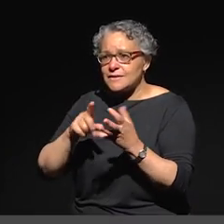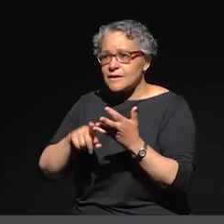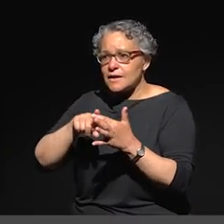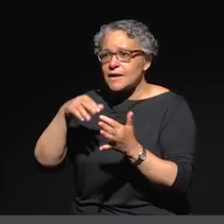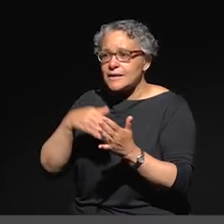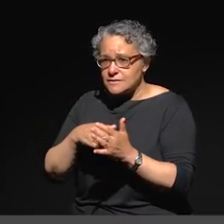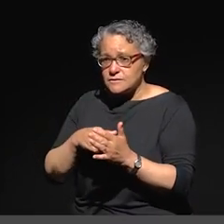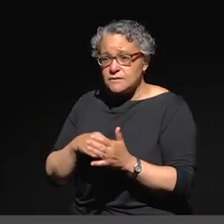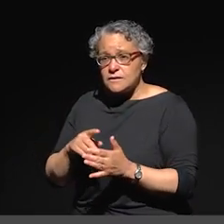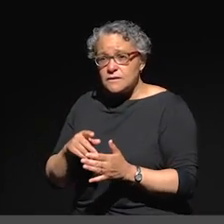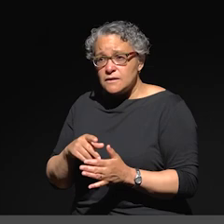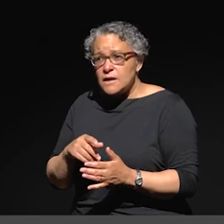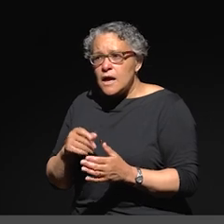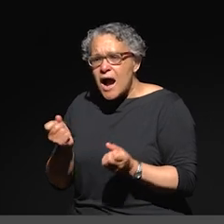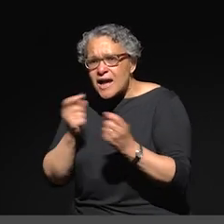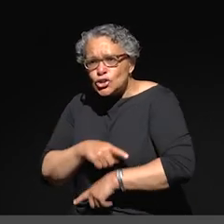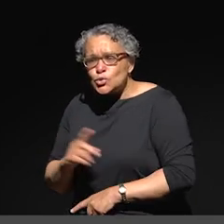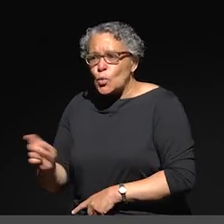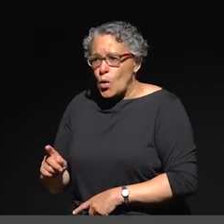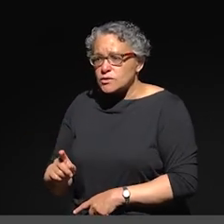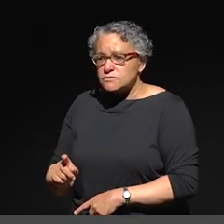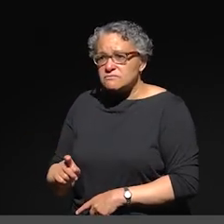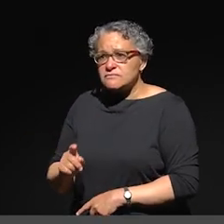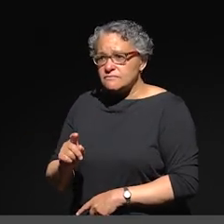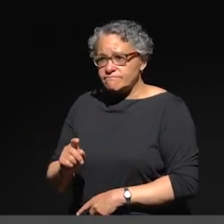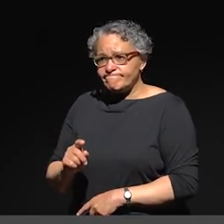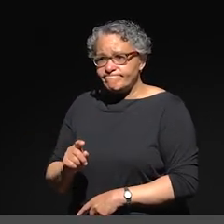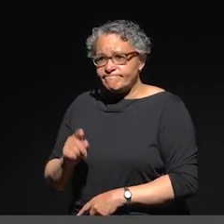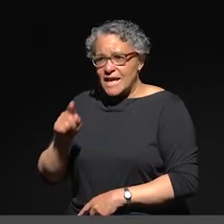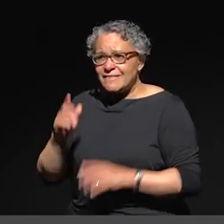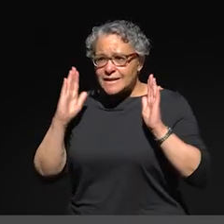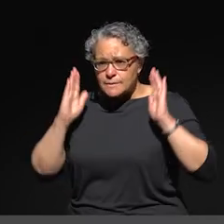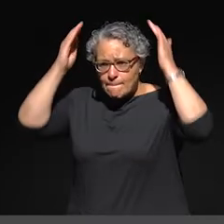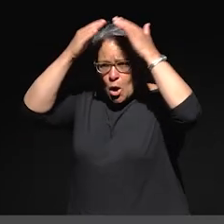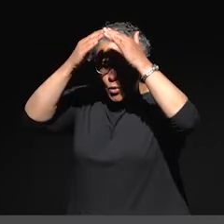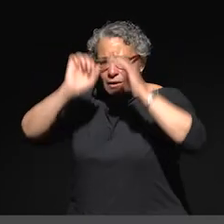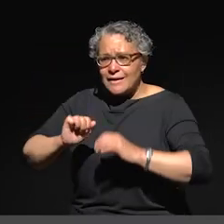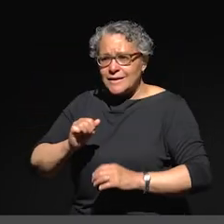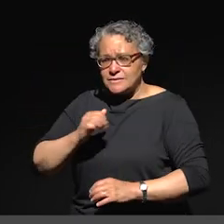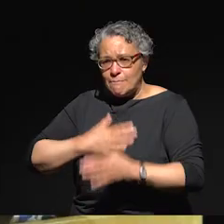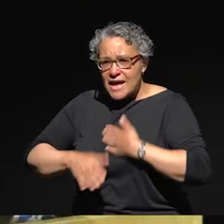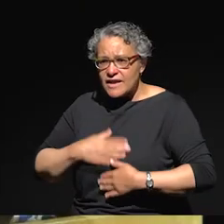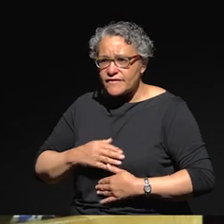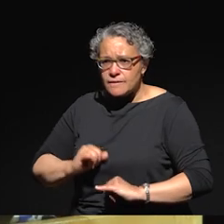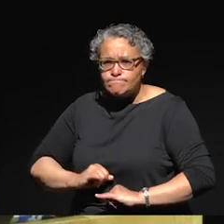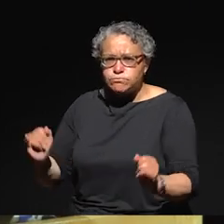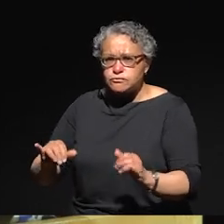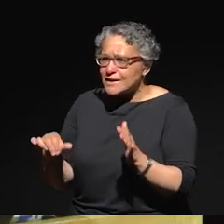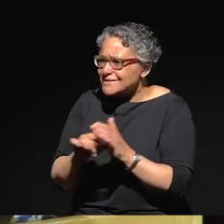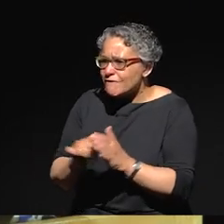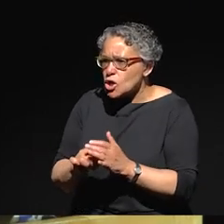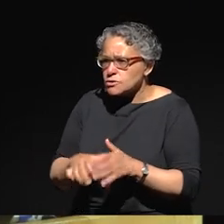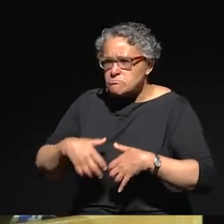so unusual about it is that we see this pope, who is known for his irascible, imperious behavior. He's a difficult